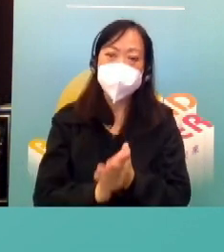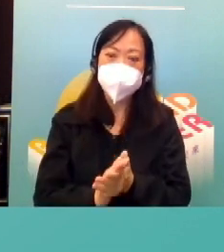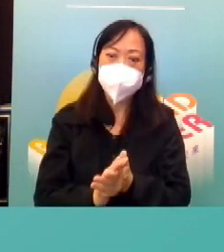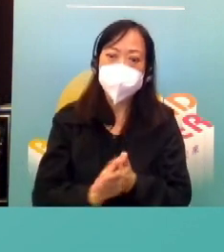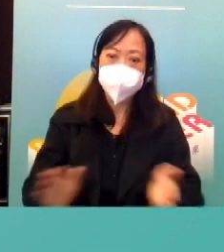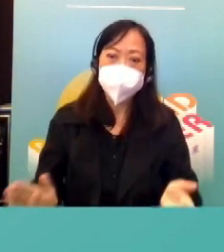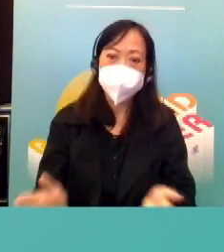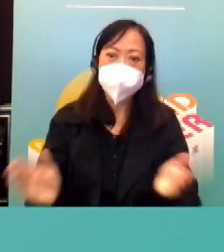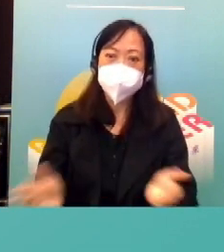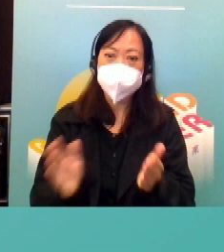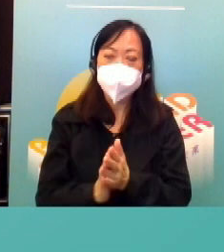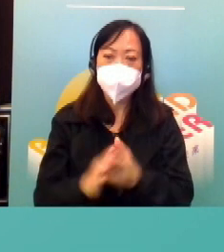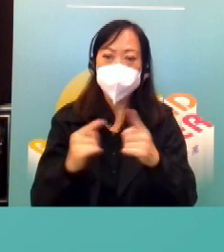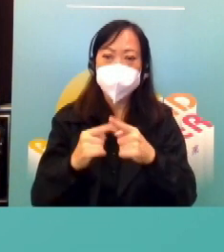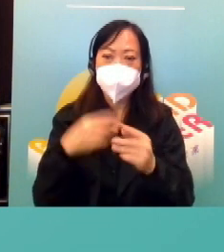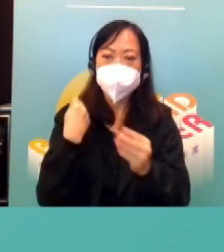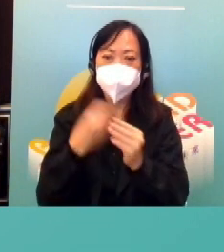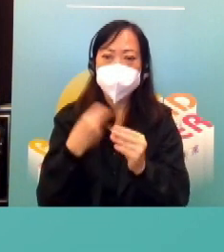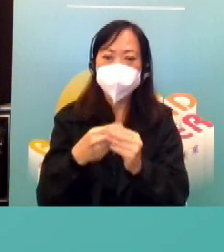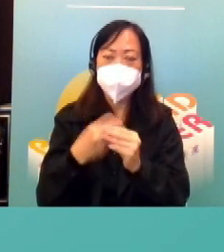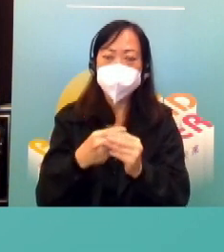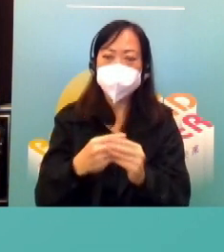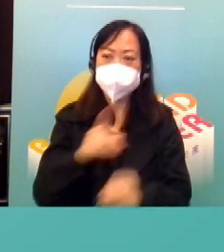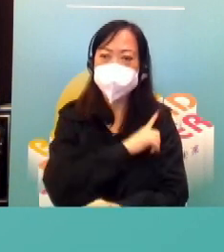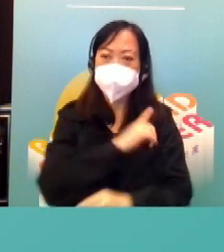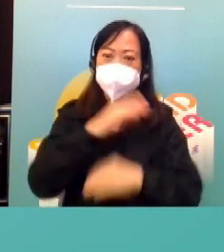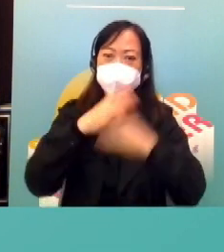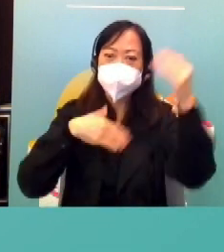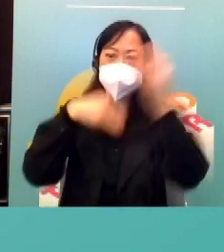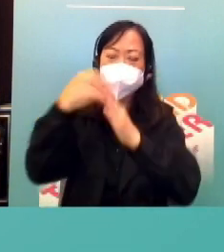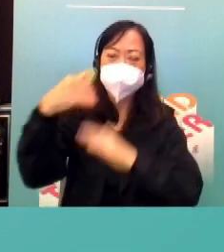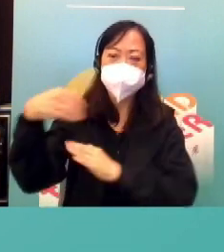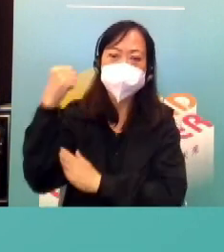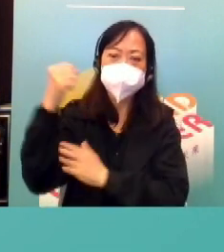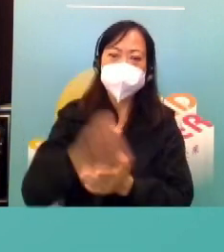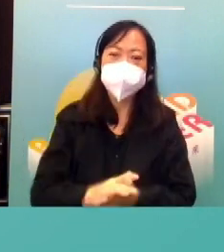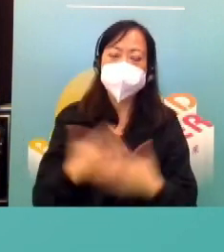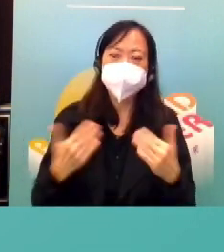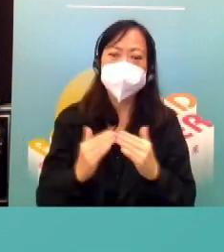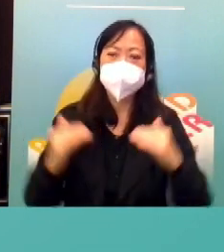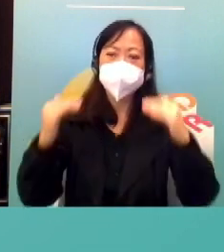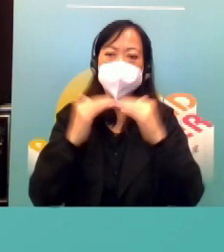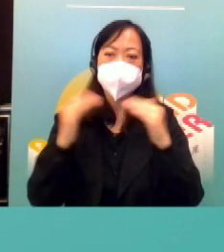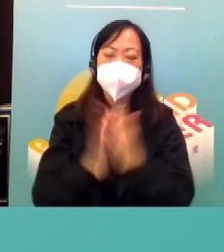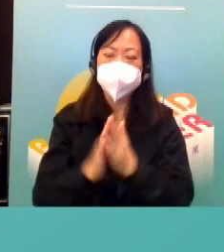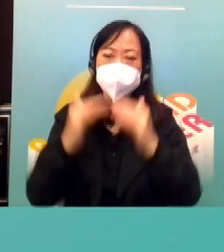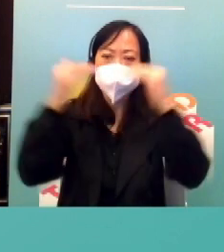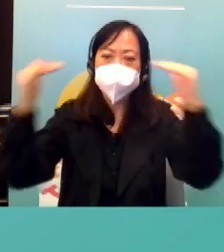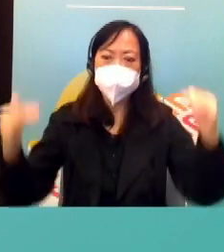themes are central to our platform, and also because they're central to this transition that we care so much